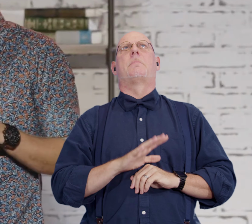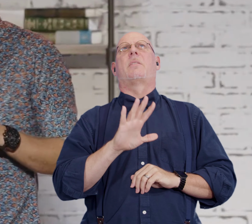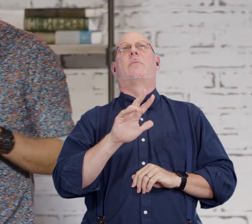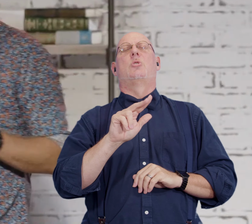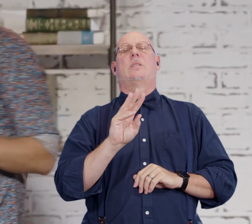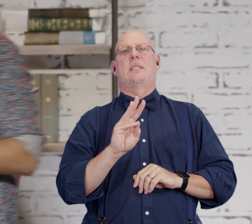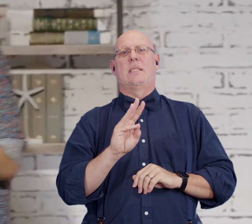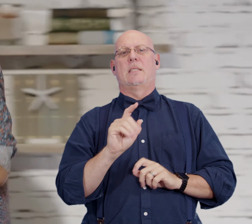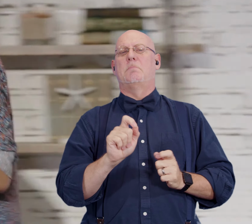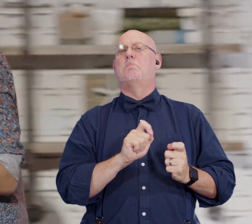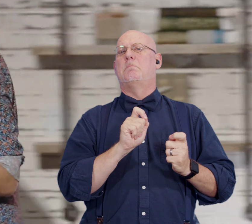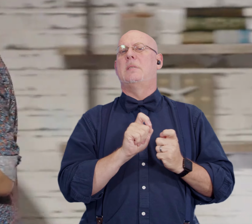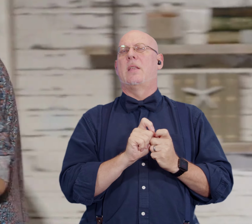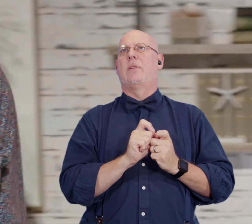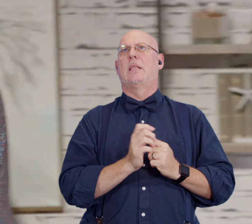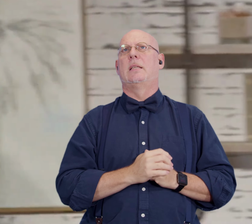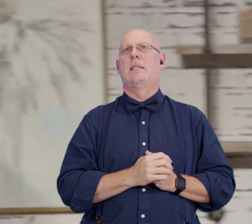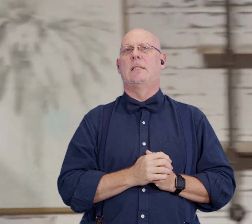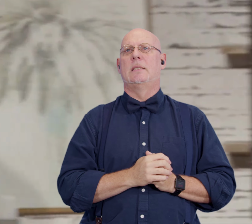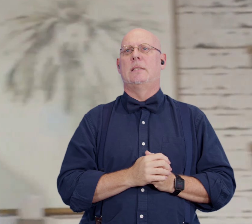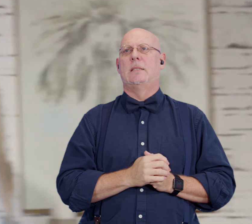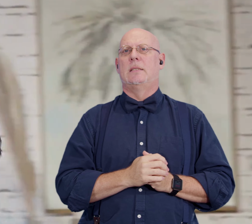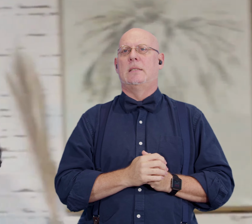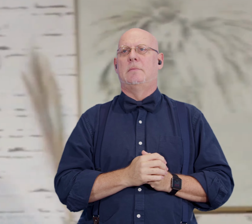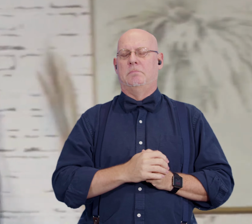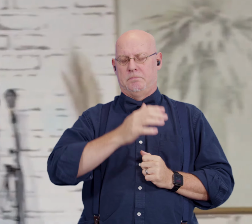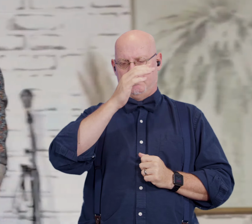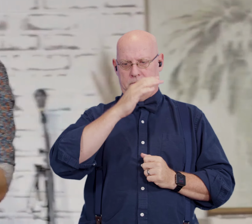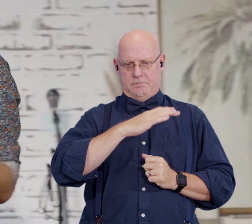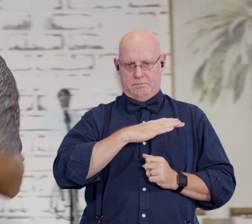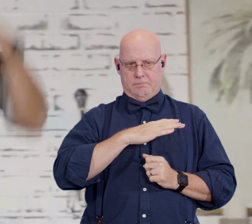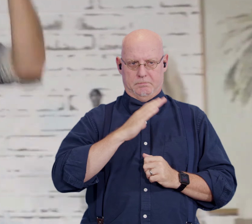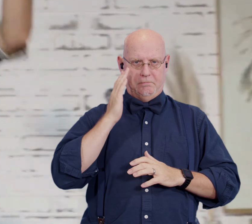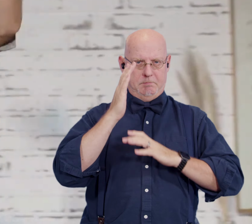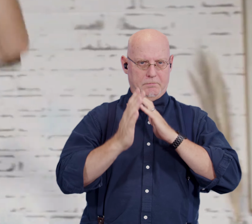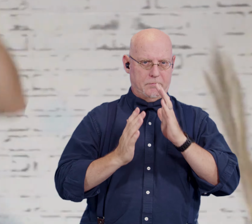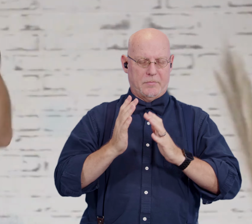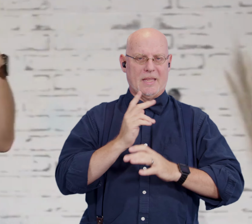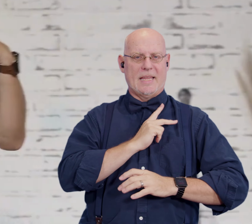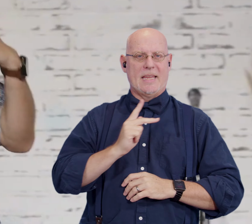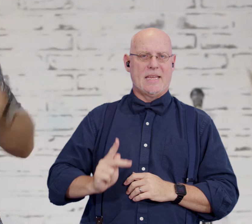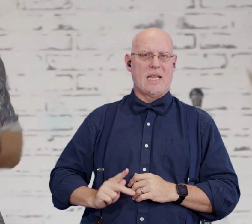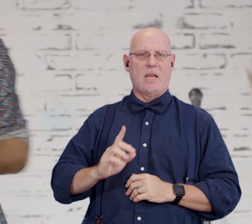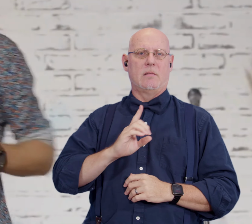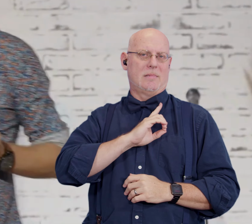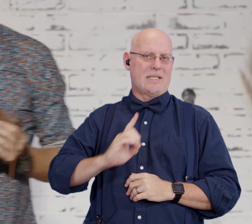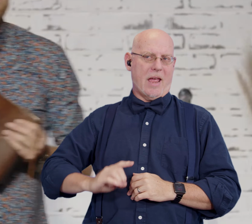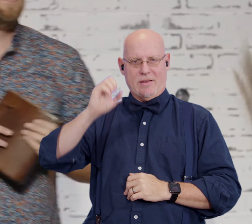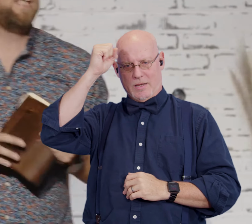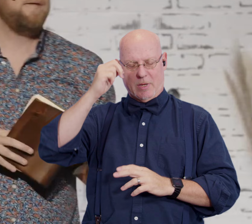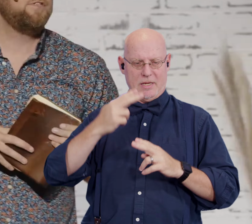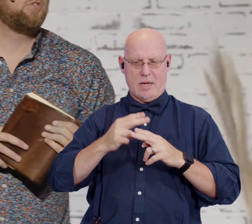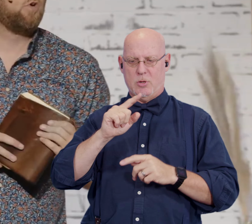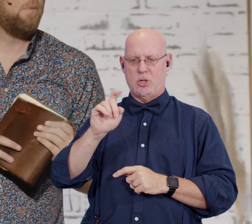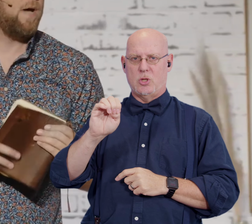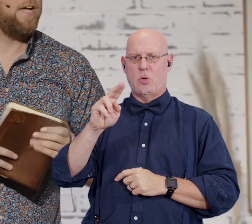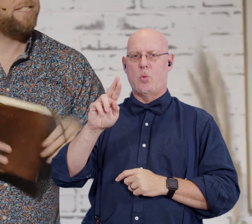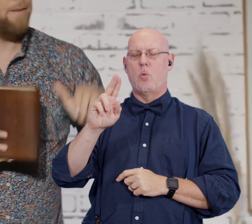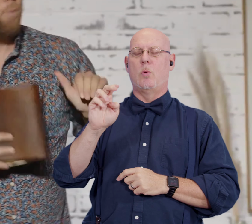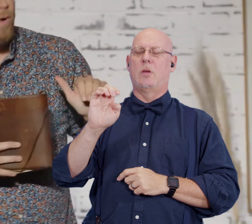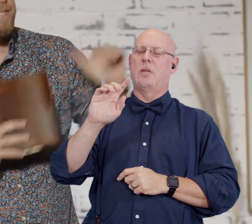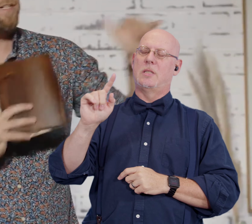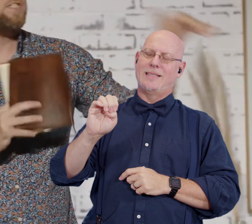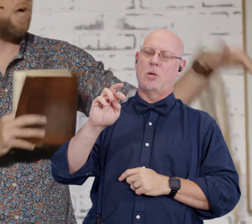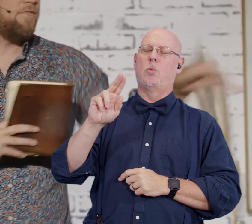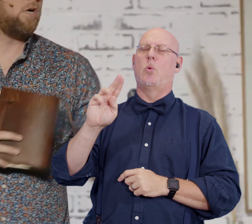in 536, and specifically a fellow of the line of King David and Solomon. His name is Zerubbabel. He's